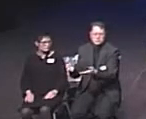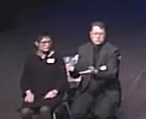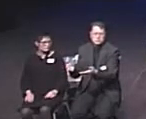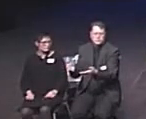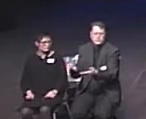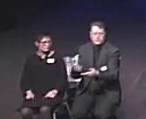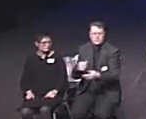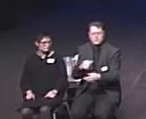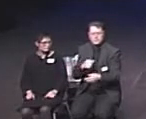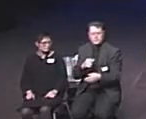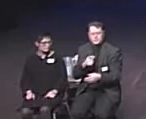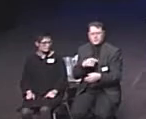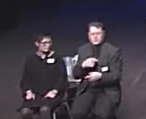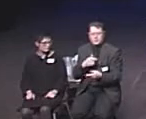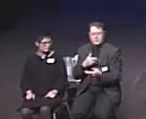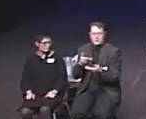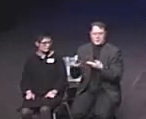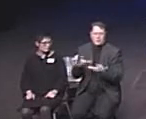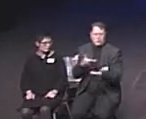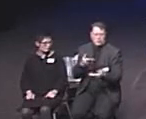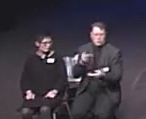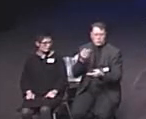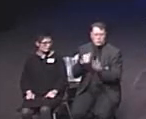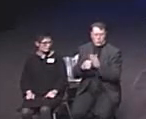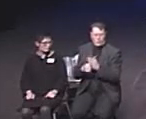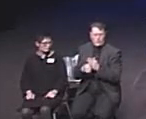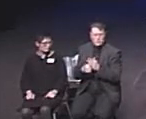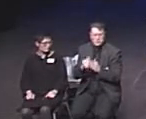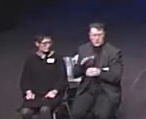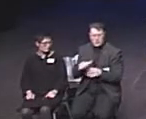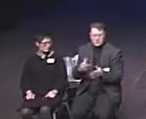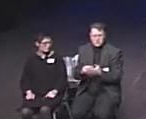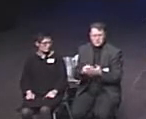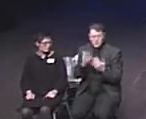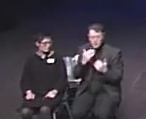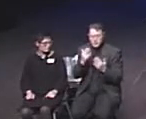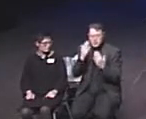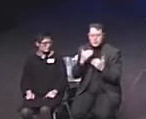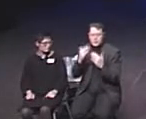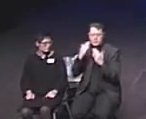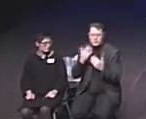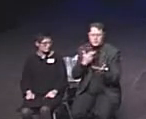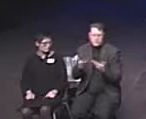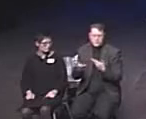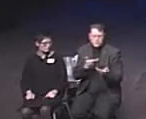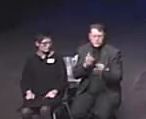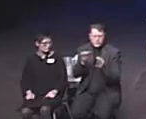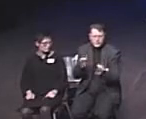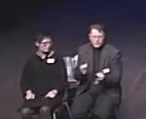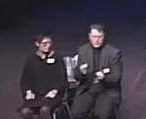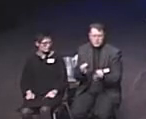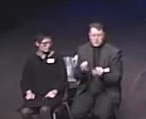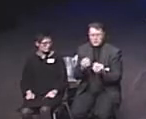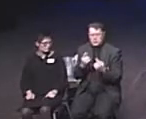We improve the interaction with the students and children all the time. We have